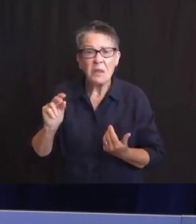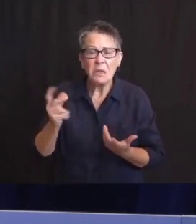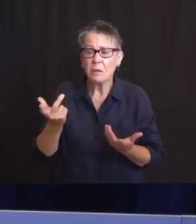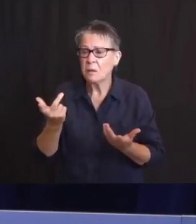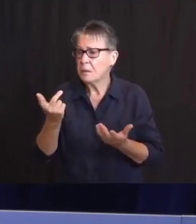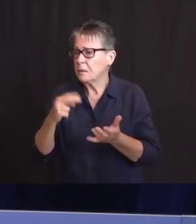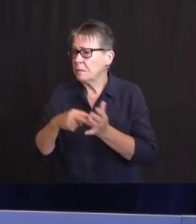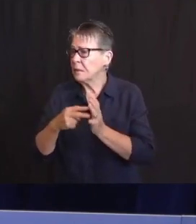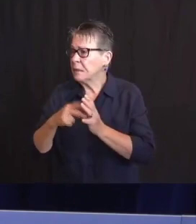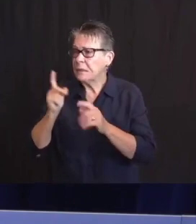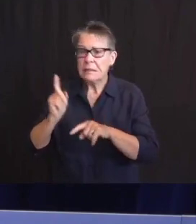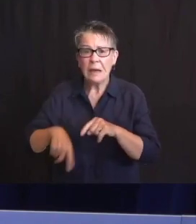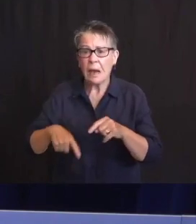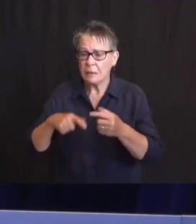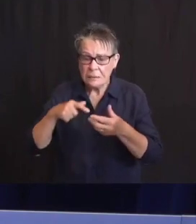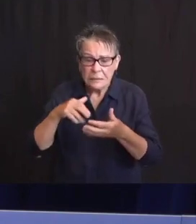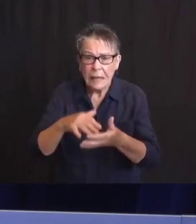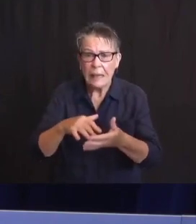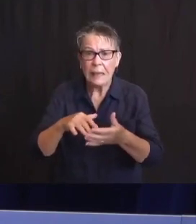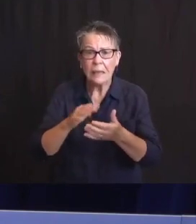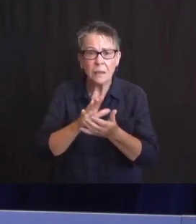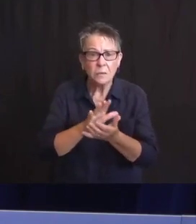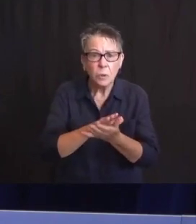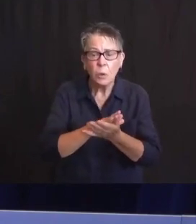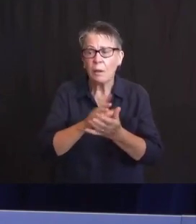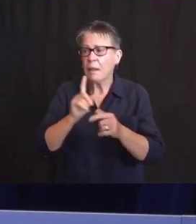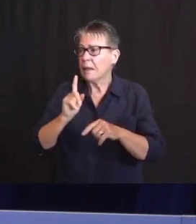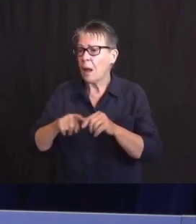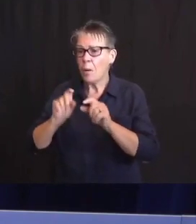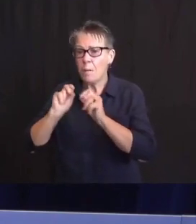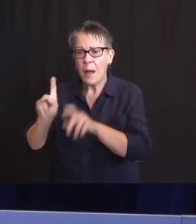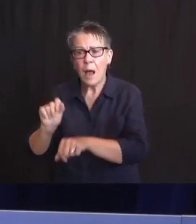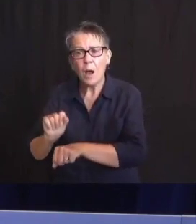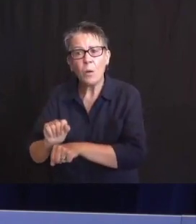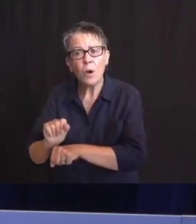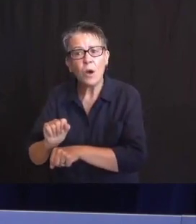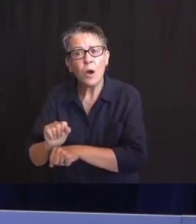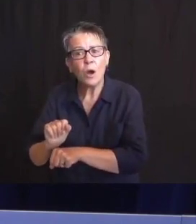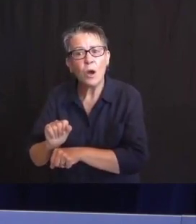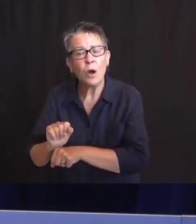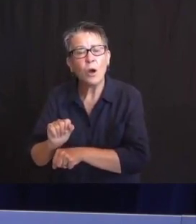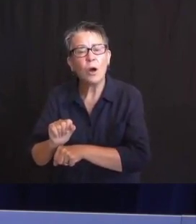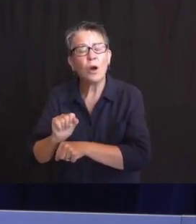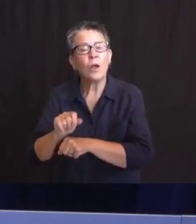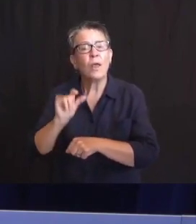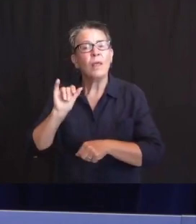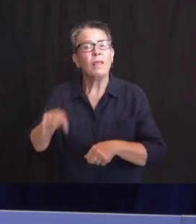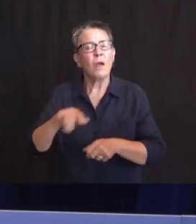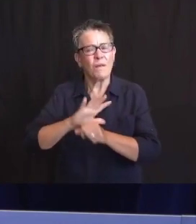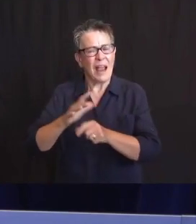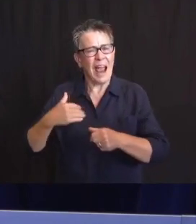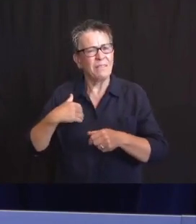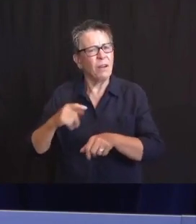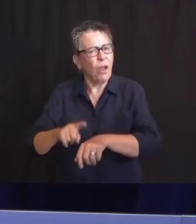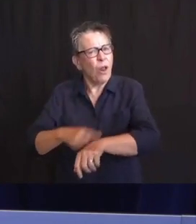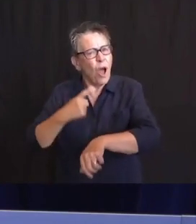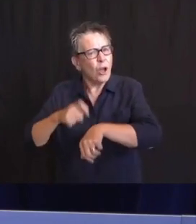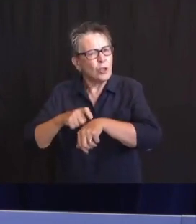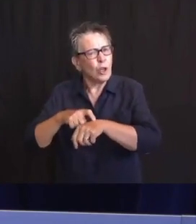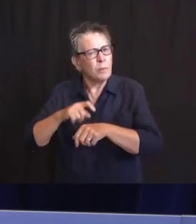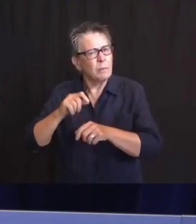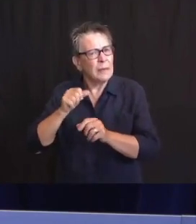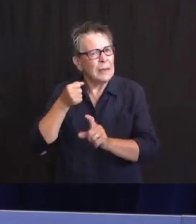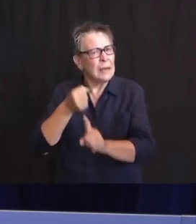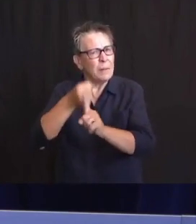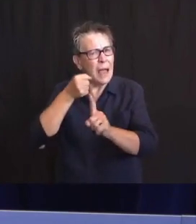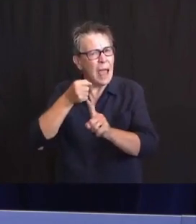researchers are beginning to study the longer-term effects of COVID-19. And some studies have indicated that the virus can damage